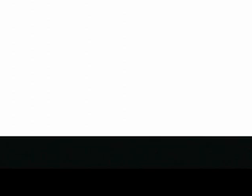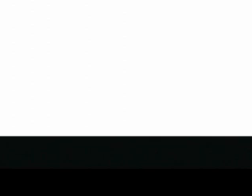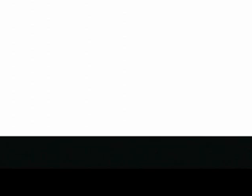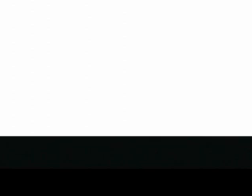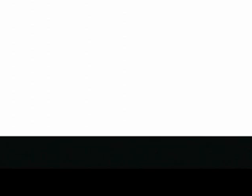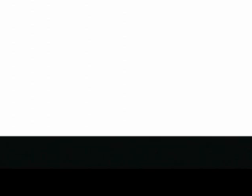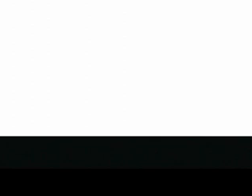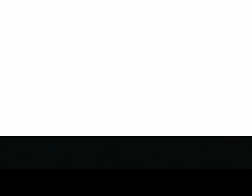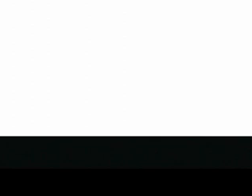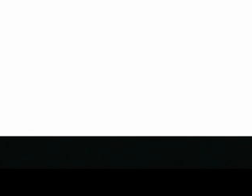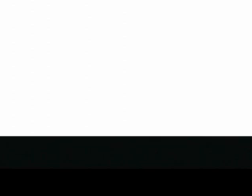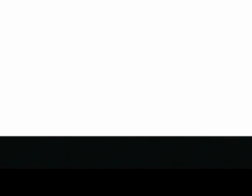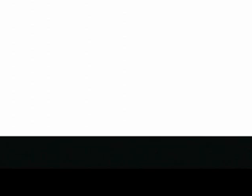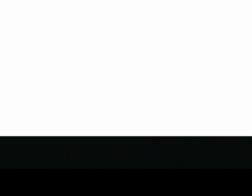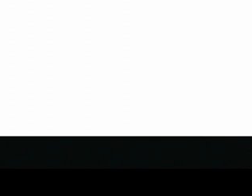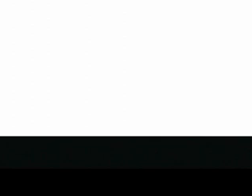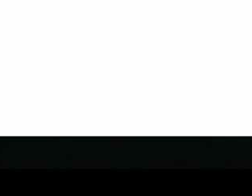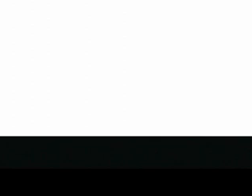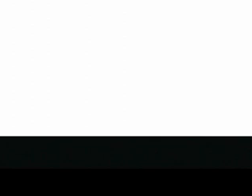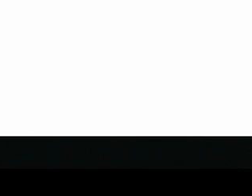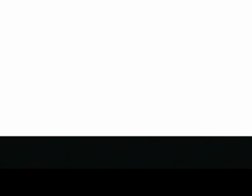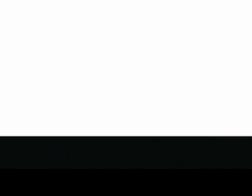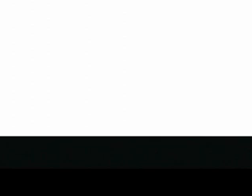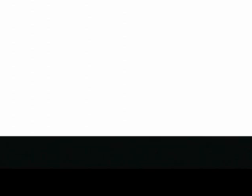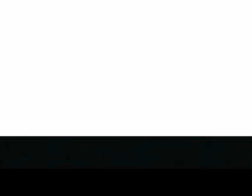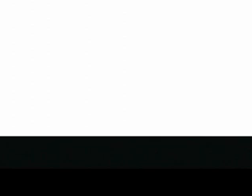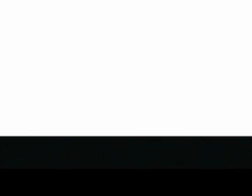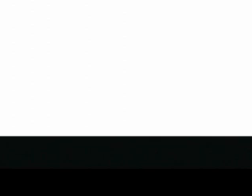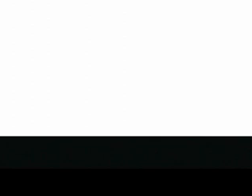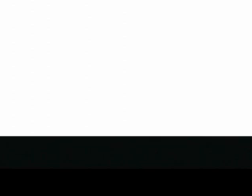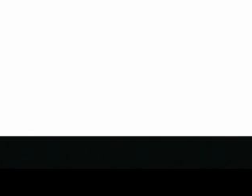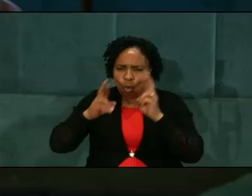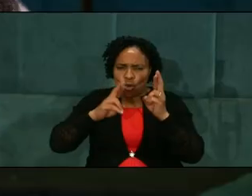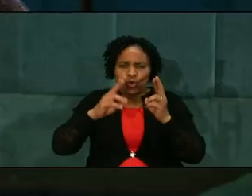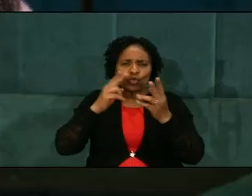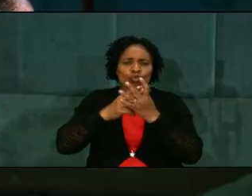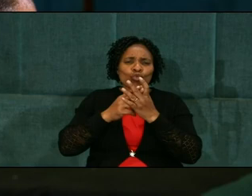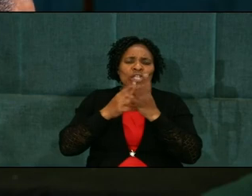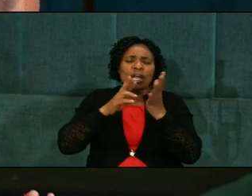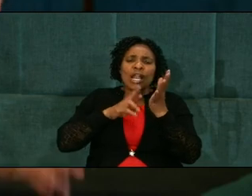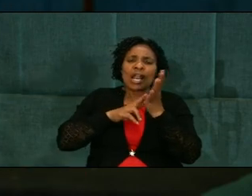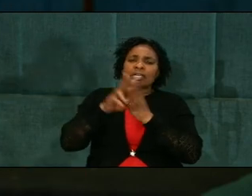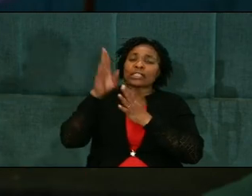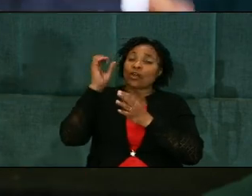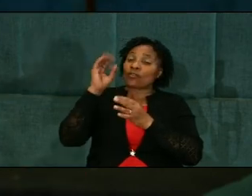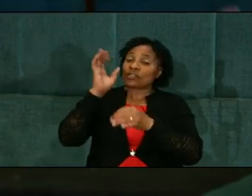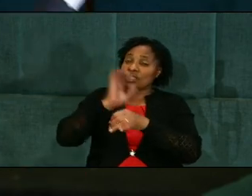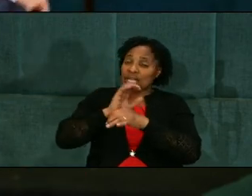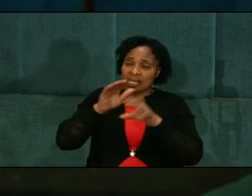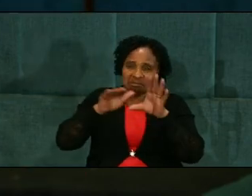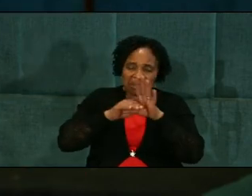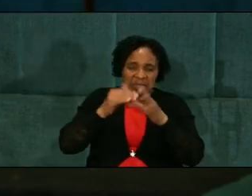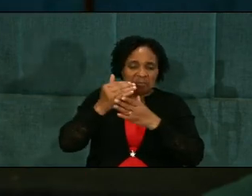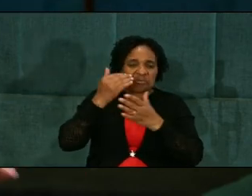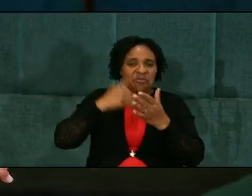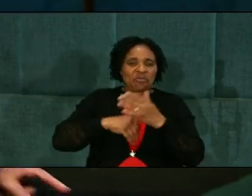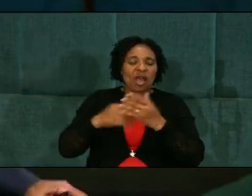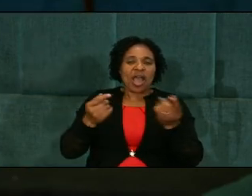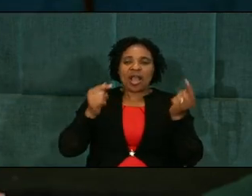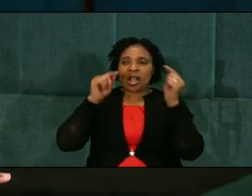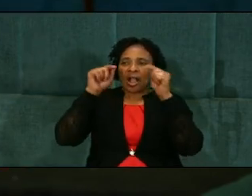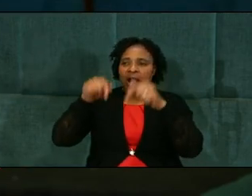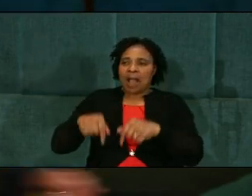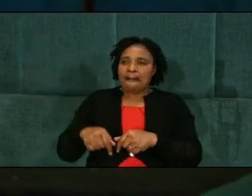of Christ. Hey, here's what God says. When I look down the road to the last set of church members, just before I come,